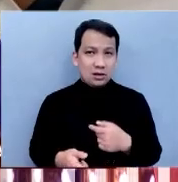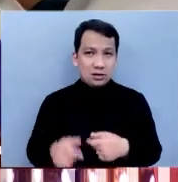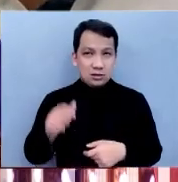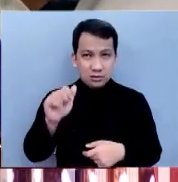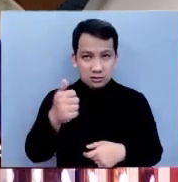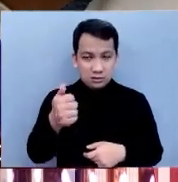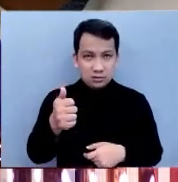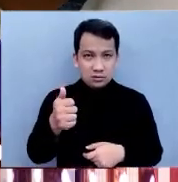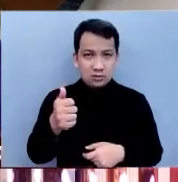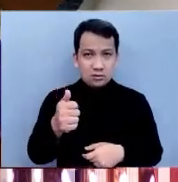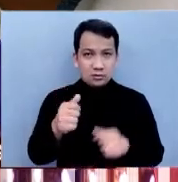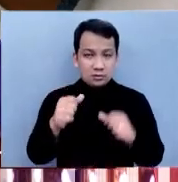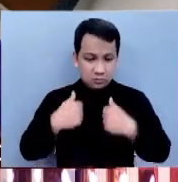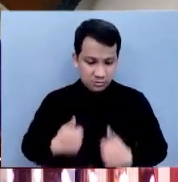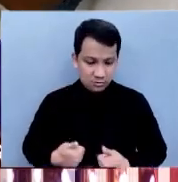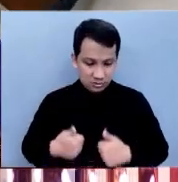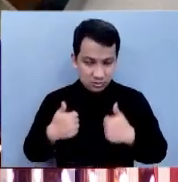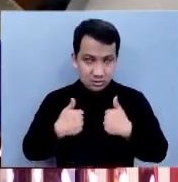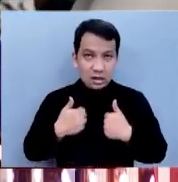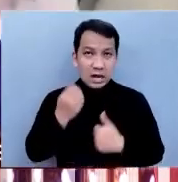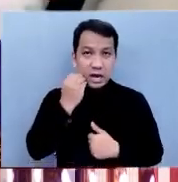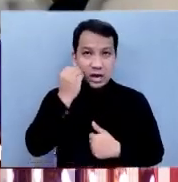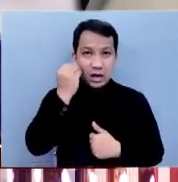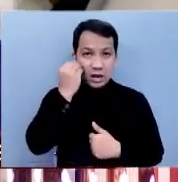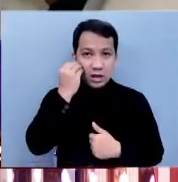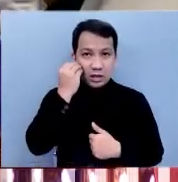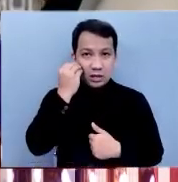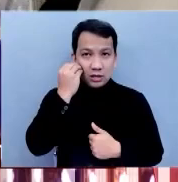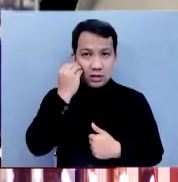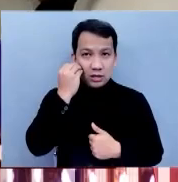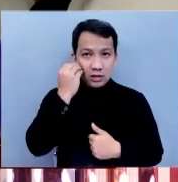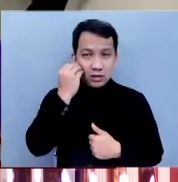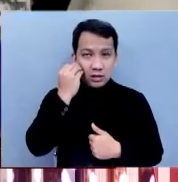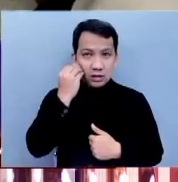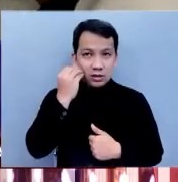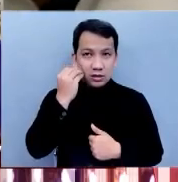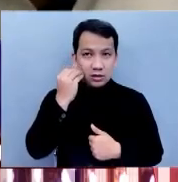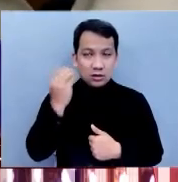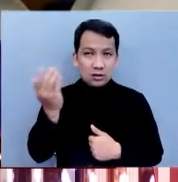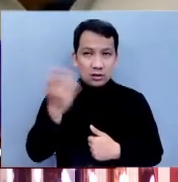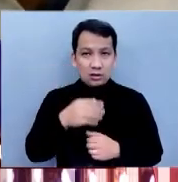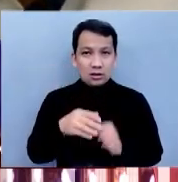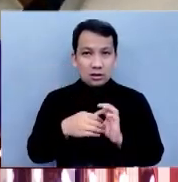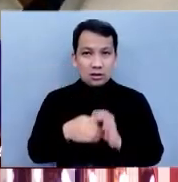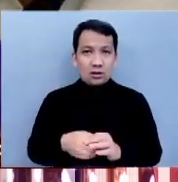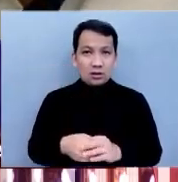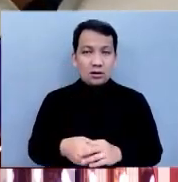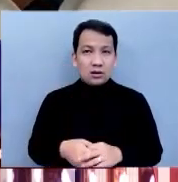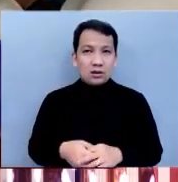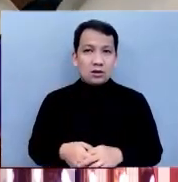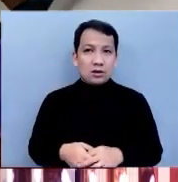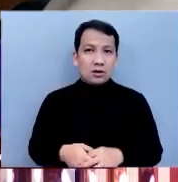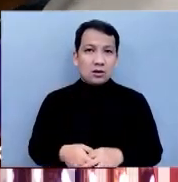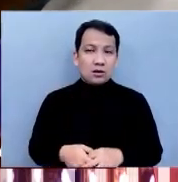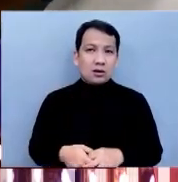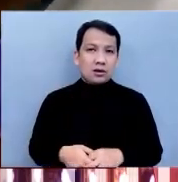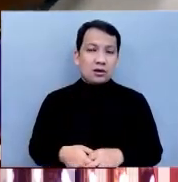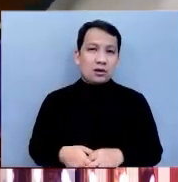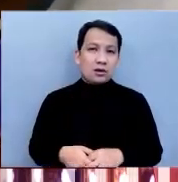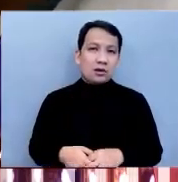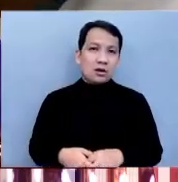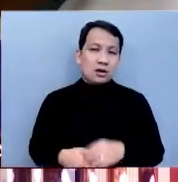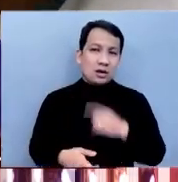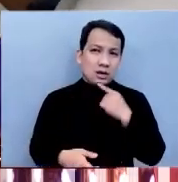You have your address there, your home address nakalagay. Ed, siguro familiar ka dito. Yes, sir. Yes, sir. Di ba? So